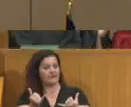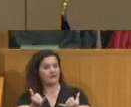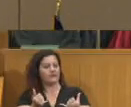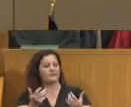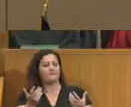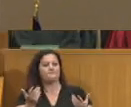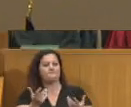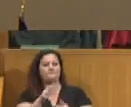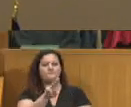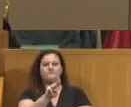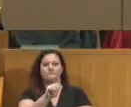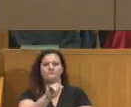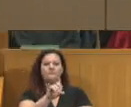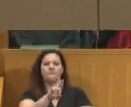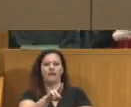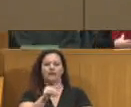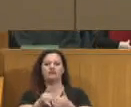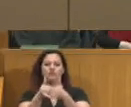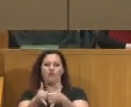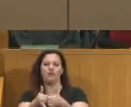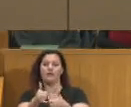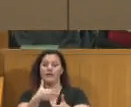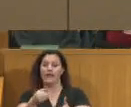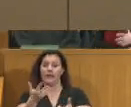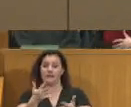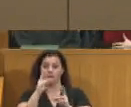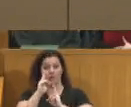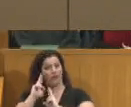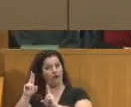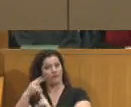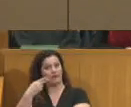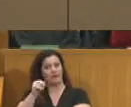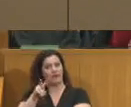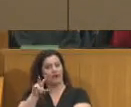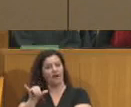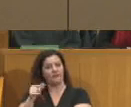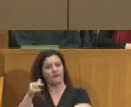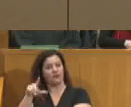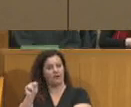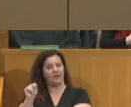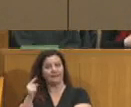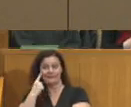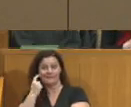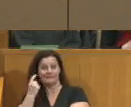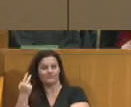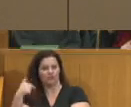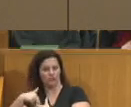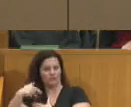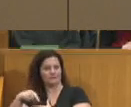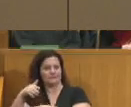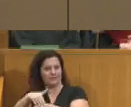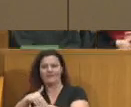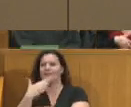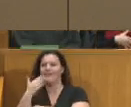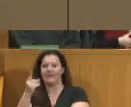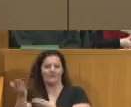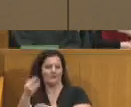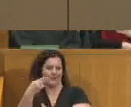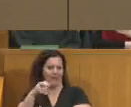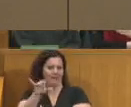for this award, and thank all of you for doing all the things that you're doing in this city to make Charlotte one of the best places to live in the country. Thank